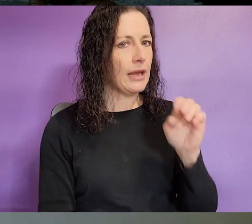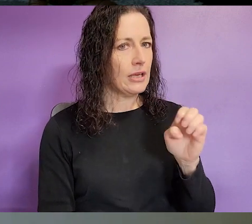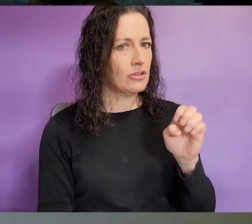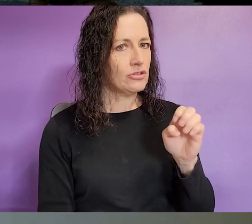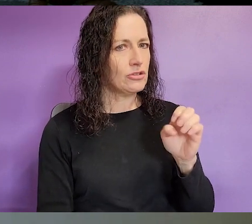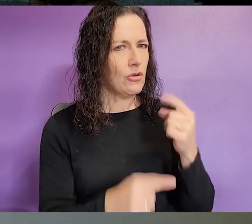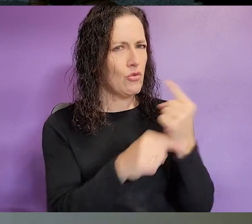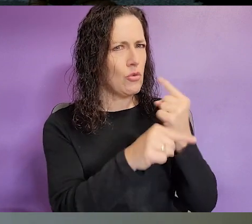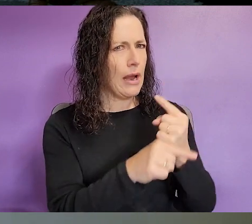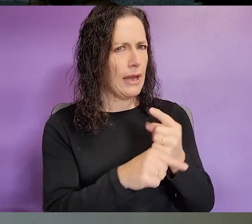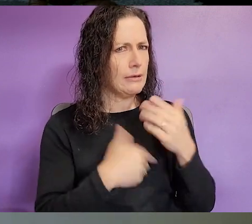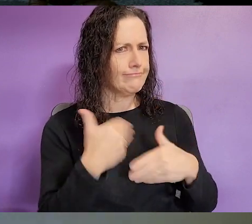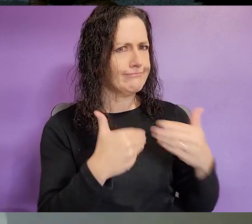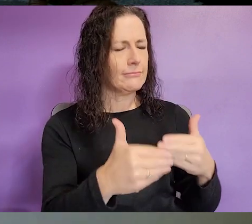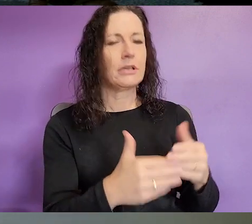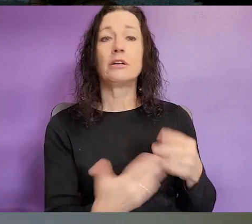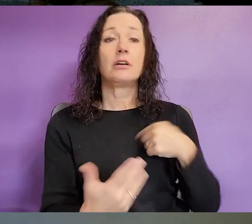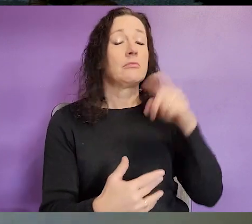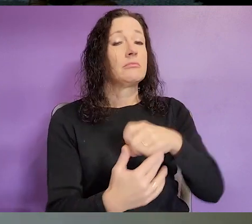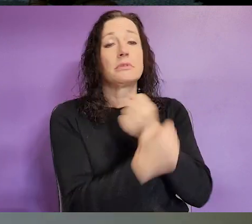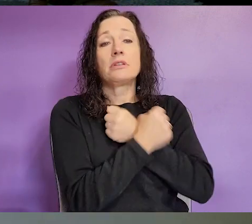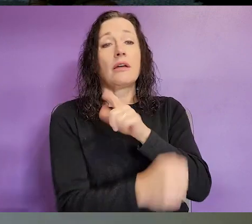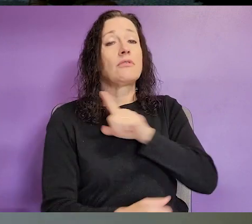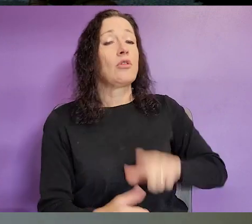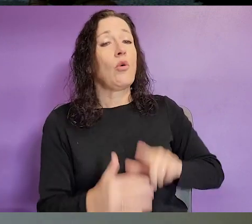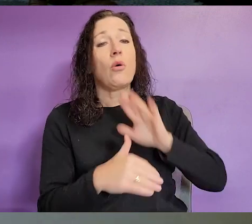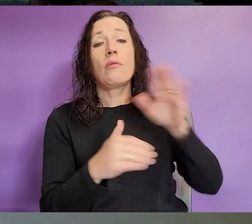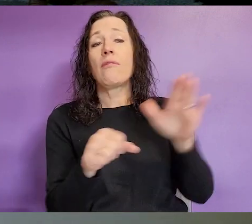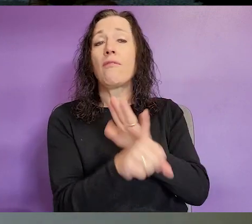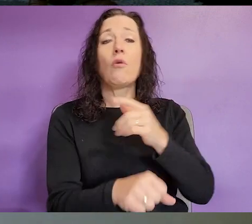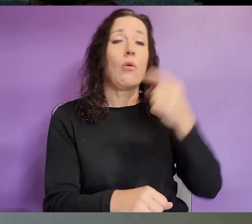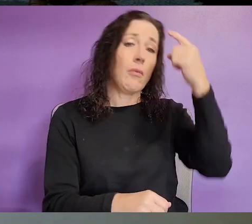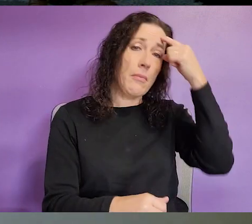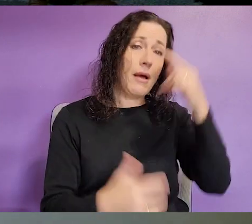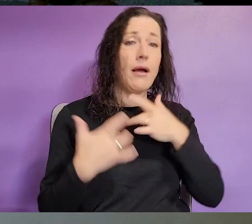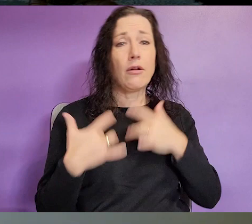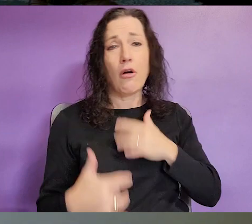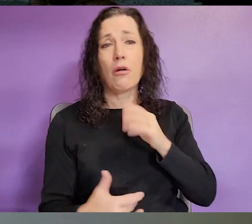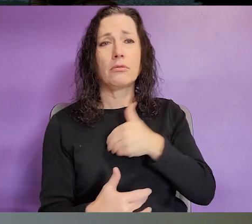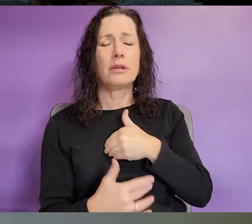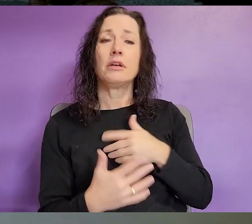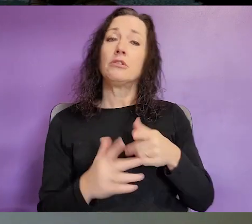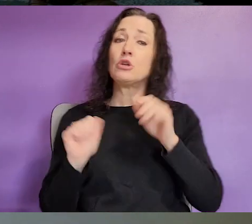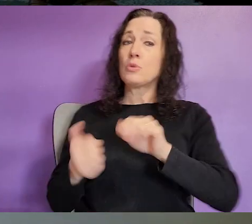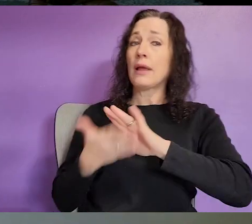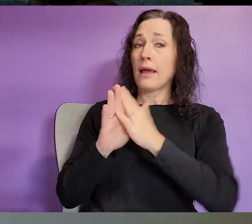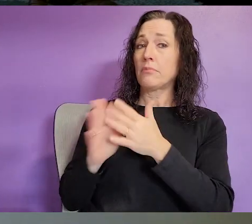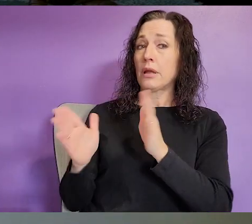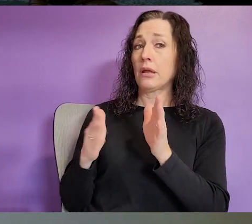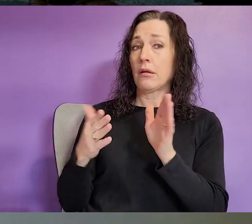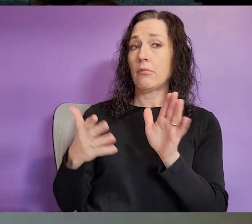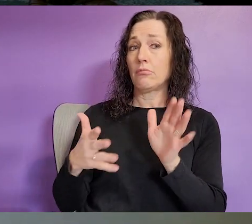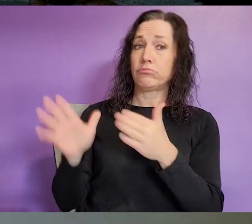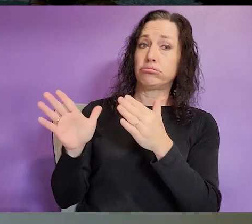we are to love the Lord with all your mind, all your heart. You can be deranged by religion.